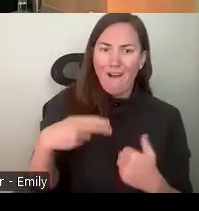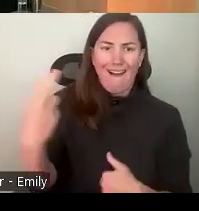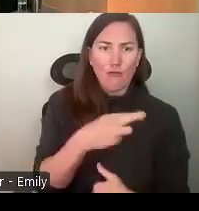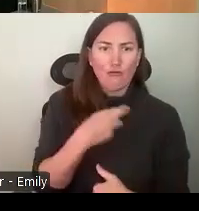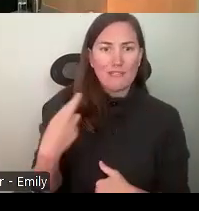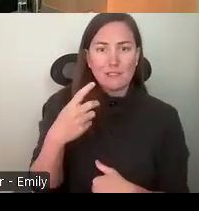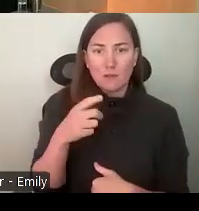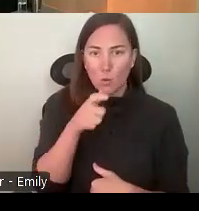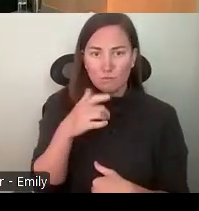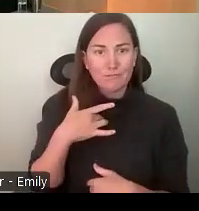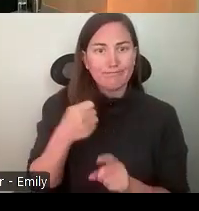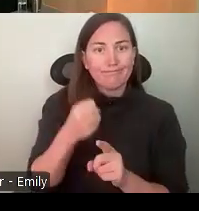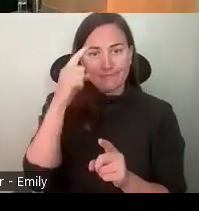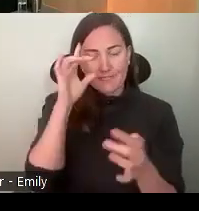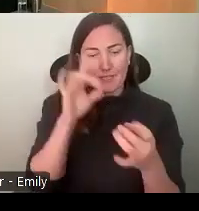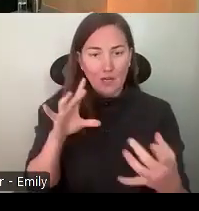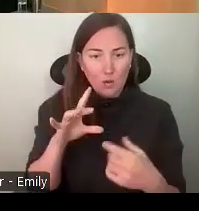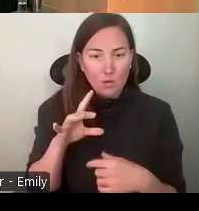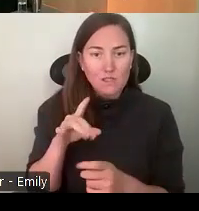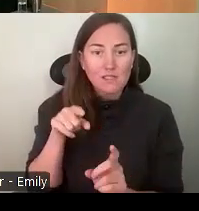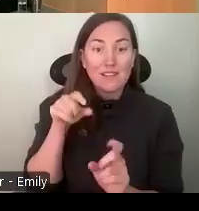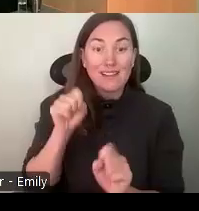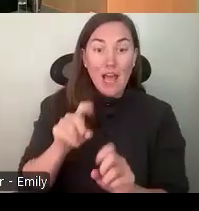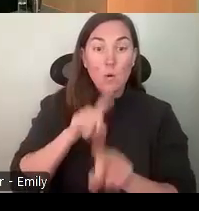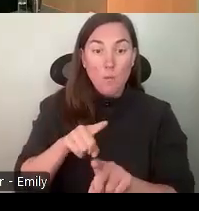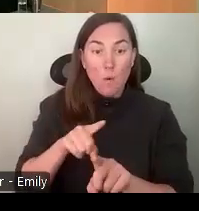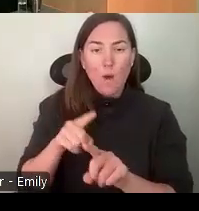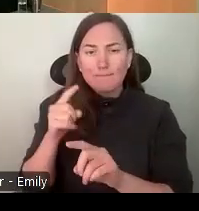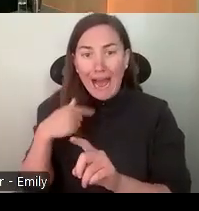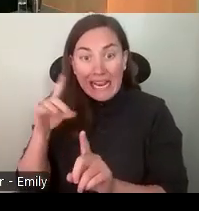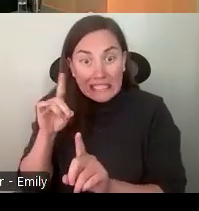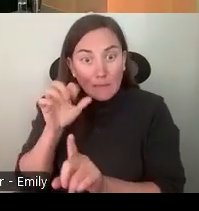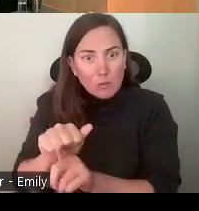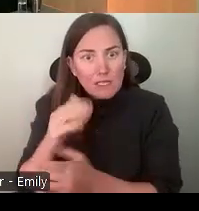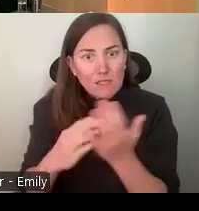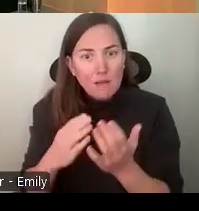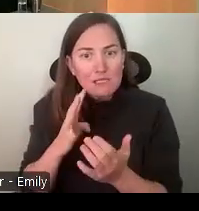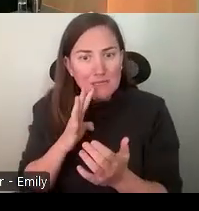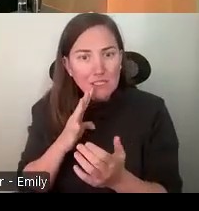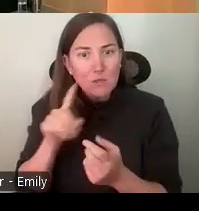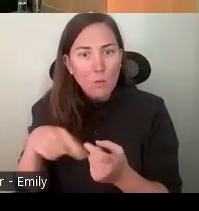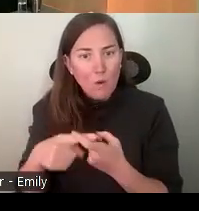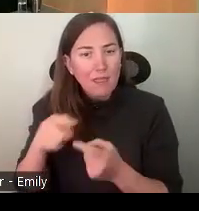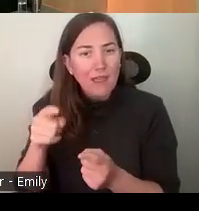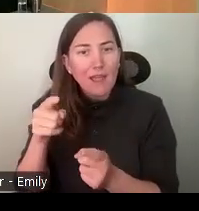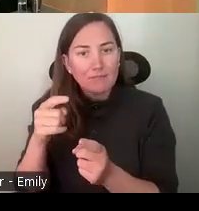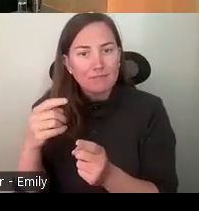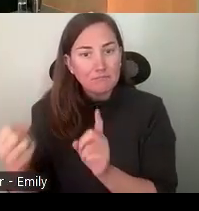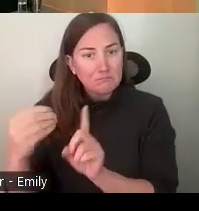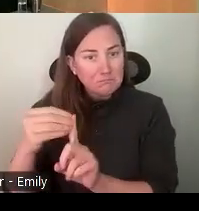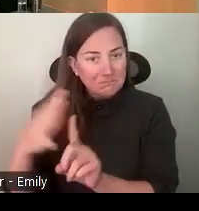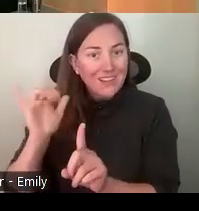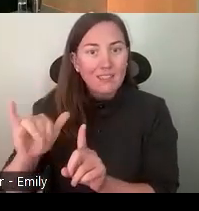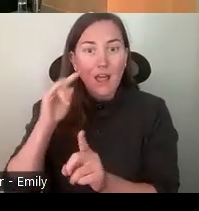tend to report perceiving speech when presented with this kind of ambiguous auditory input. And this